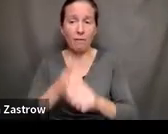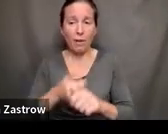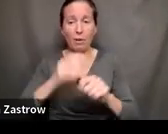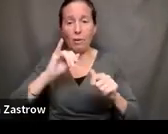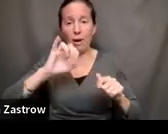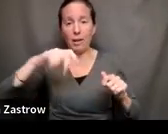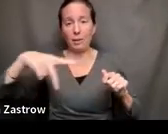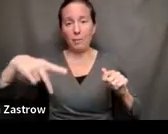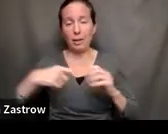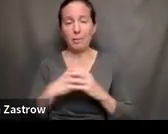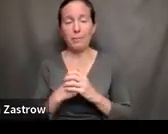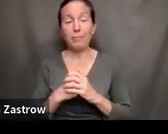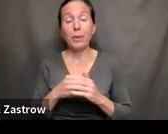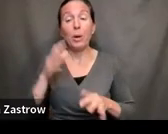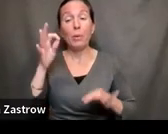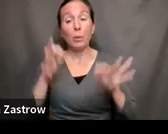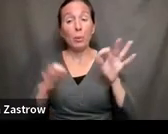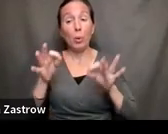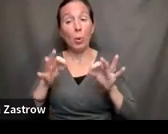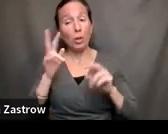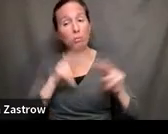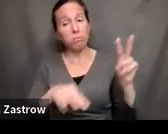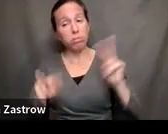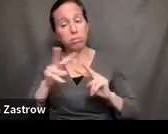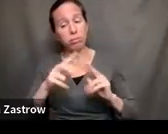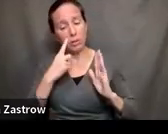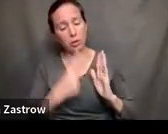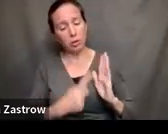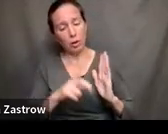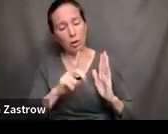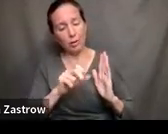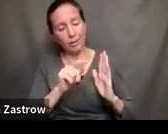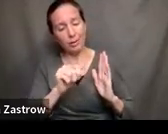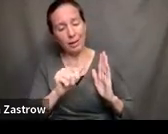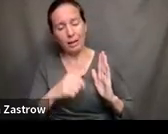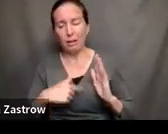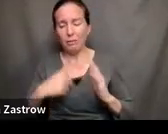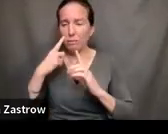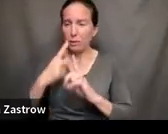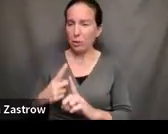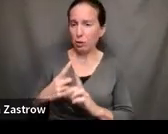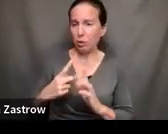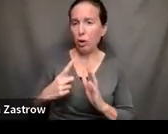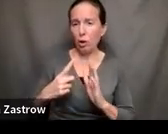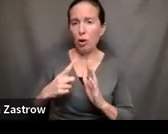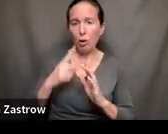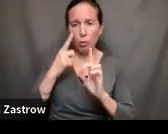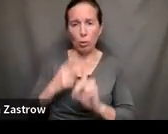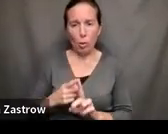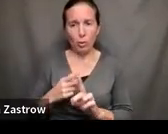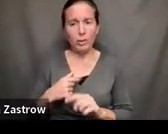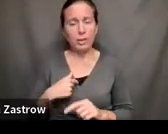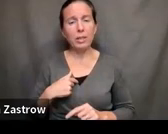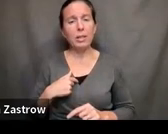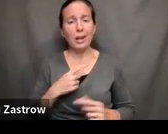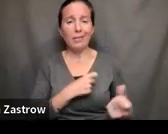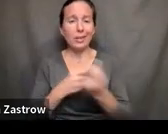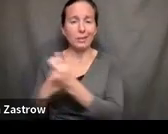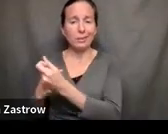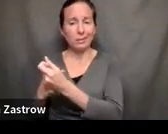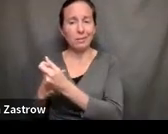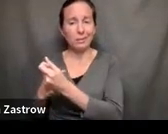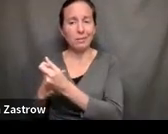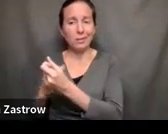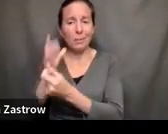the court looked at their data and their goals, and they found for the parents